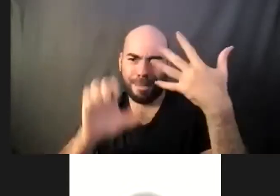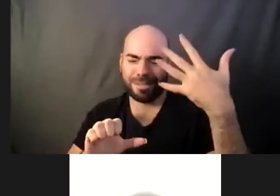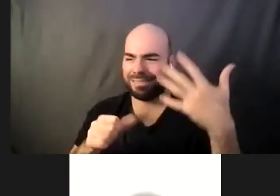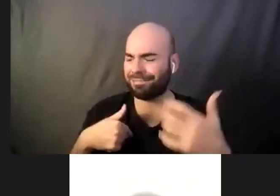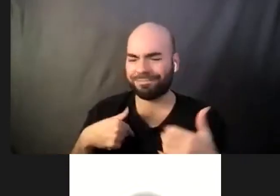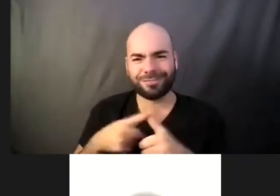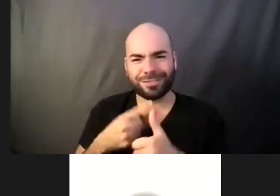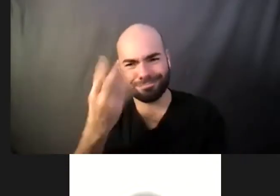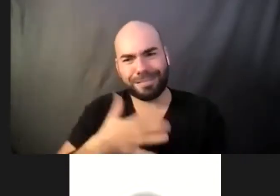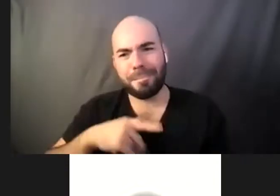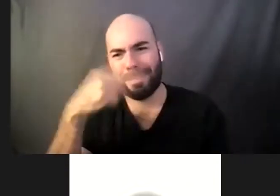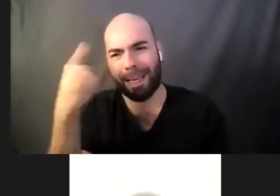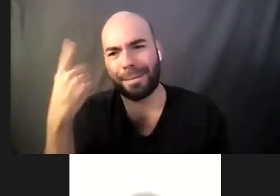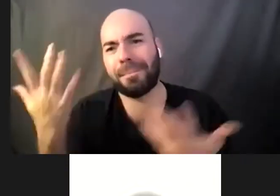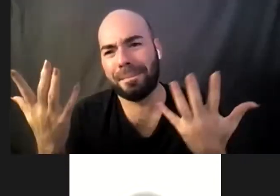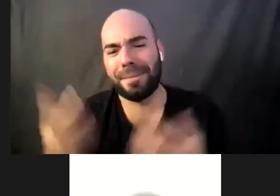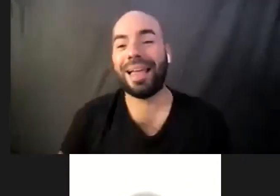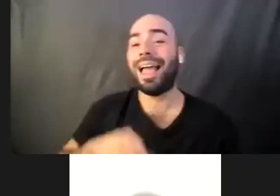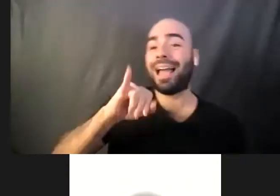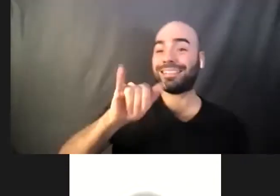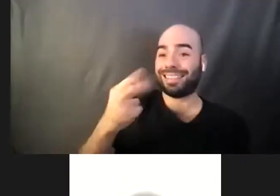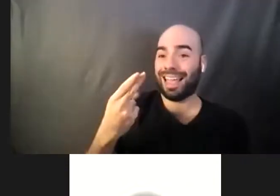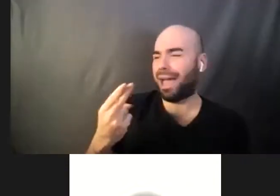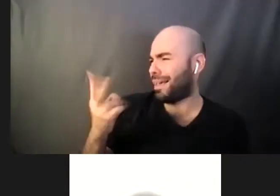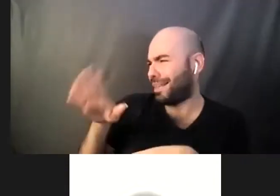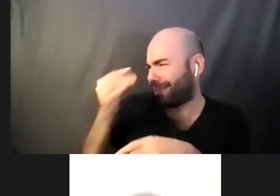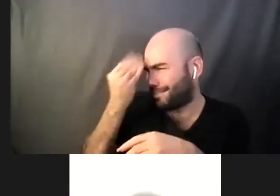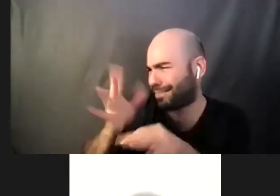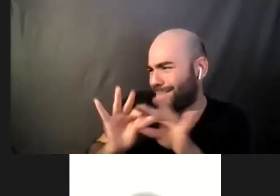Very important. Vanessa. Vanessa.